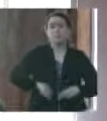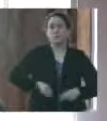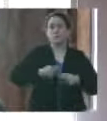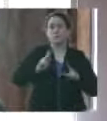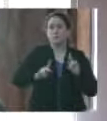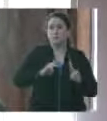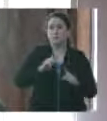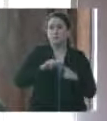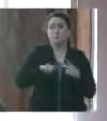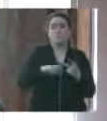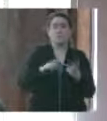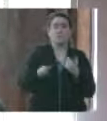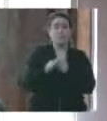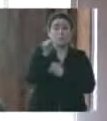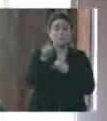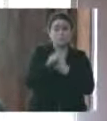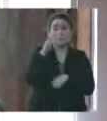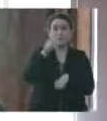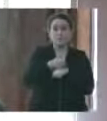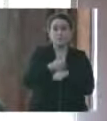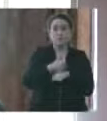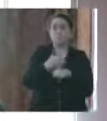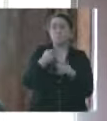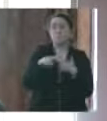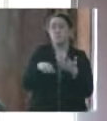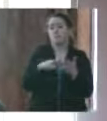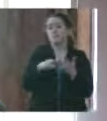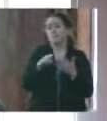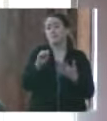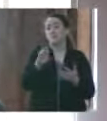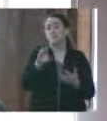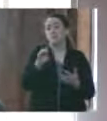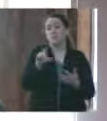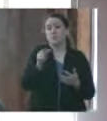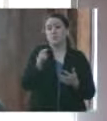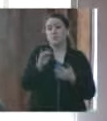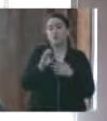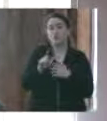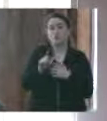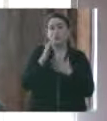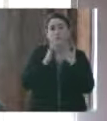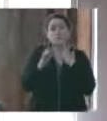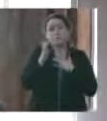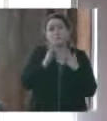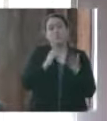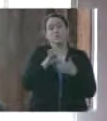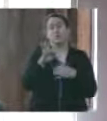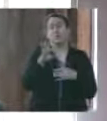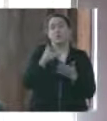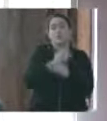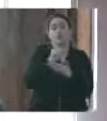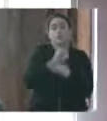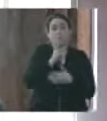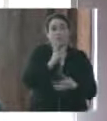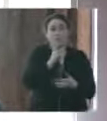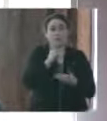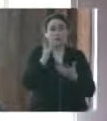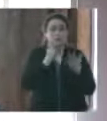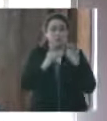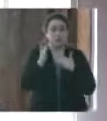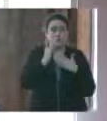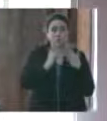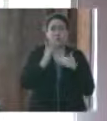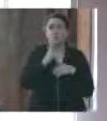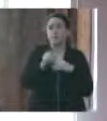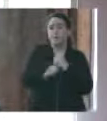creates, ecological scarcity, freshwater scarcity, and the threat that it poses to any development challenge and any development model that we